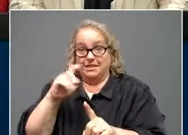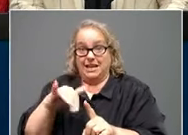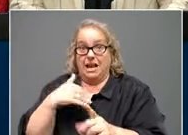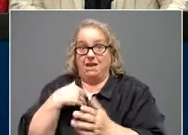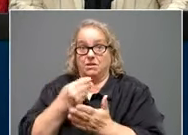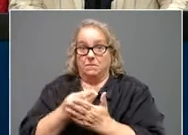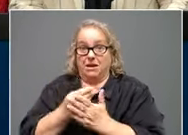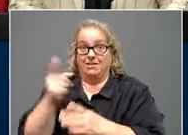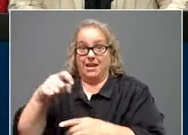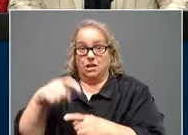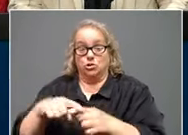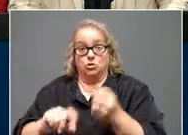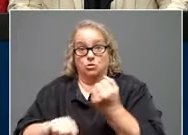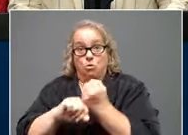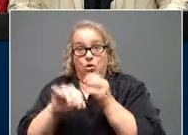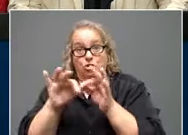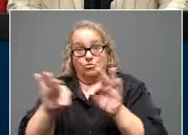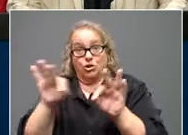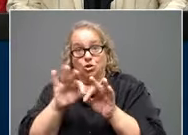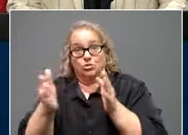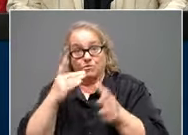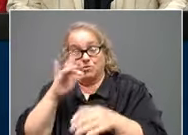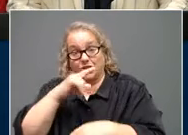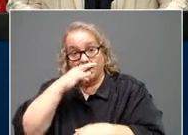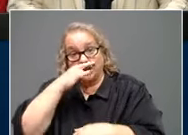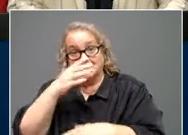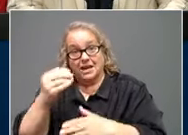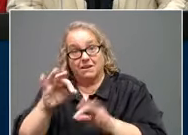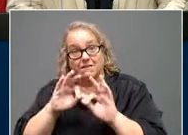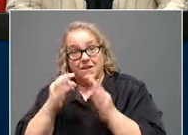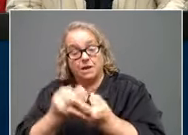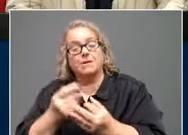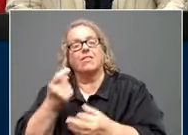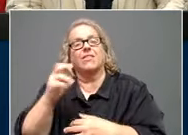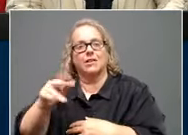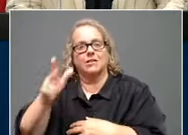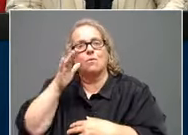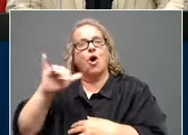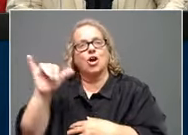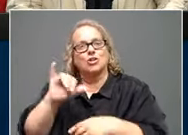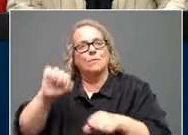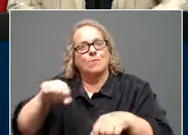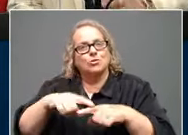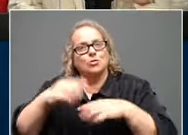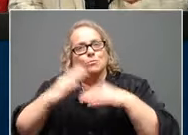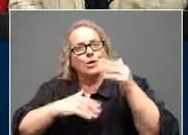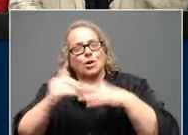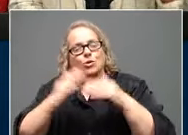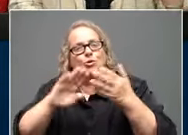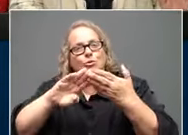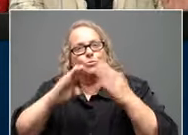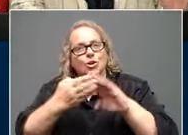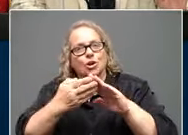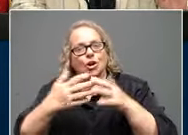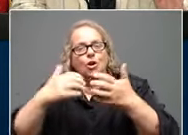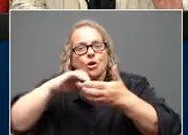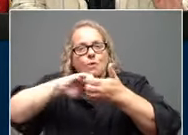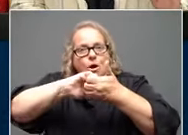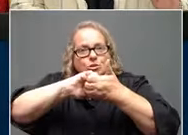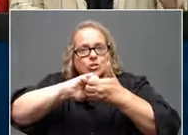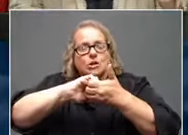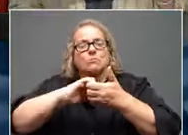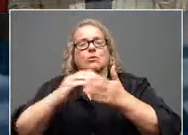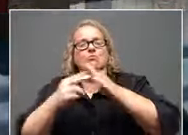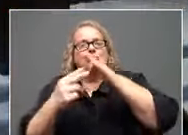critical services for our kids and their families, then they'll also be able to build community partnerships and bridge those partnerships with the